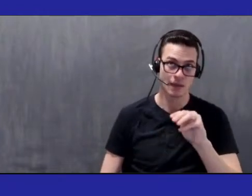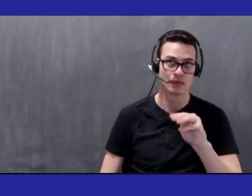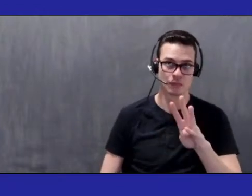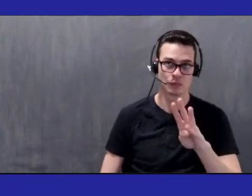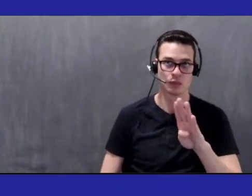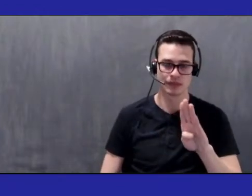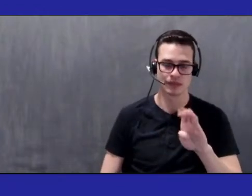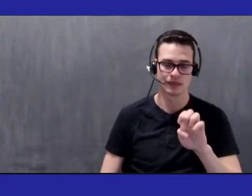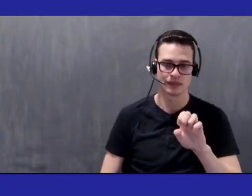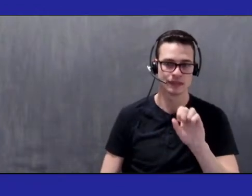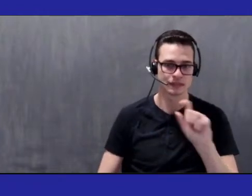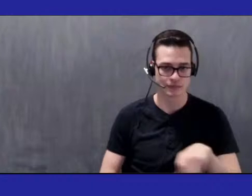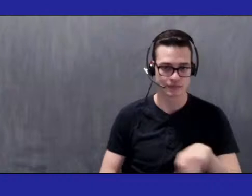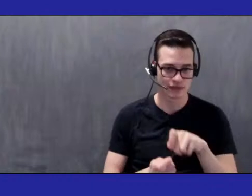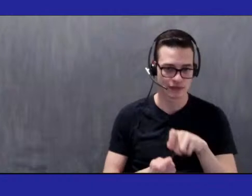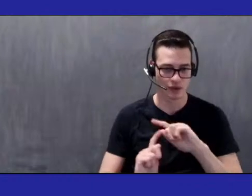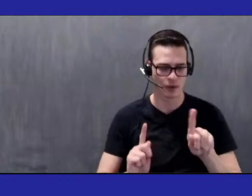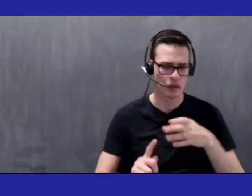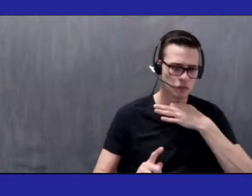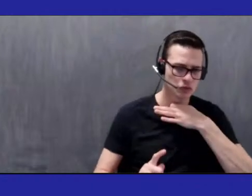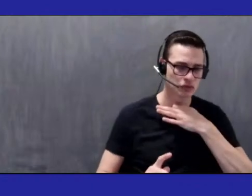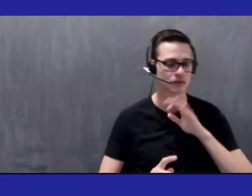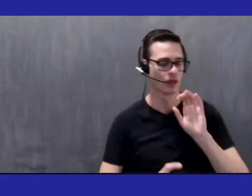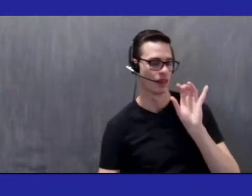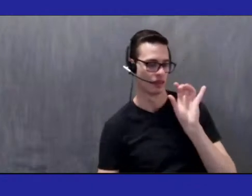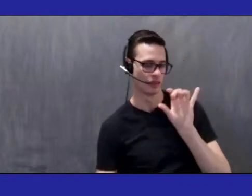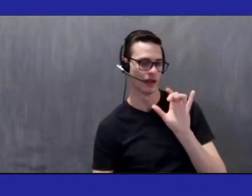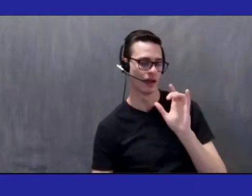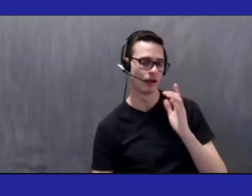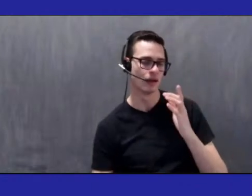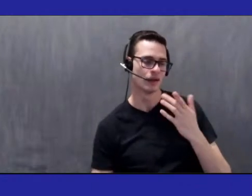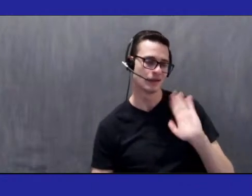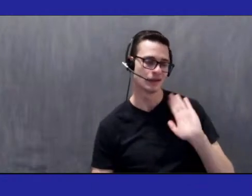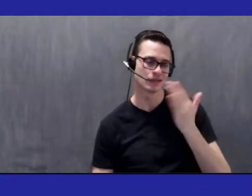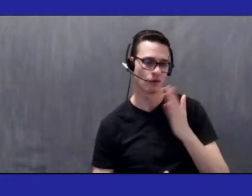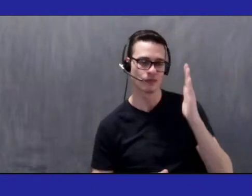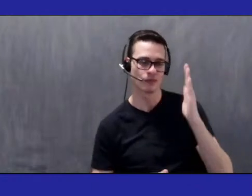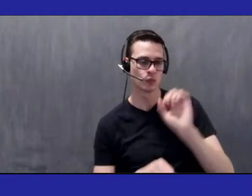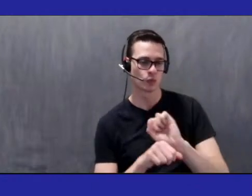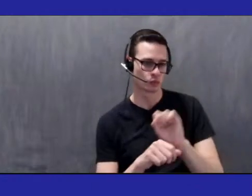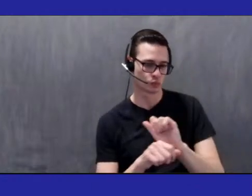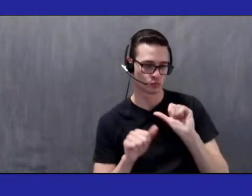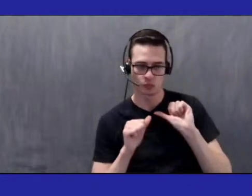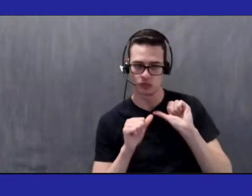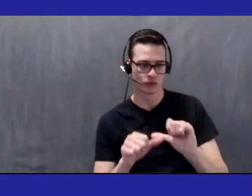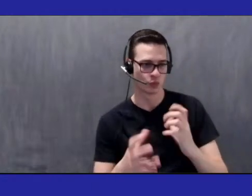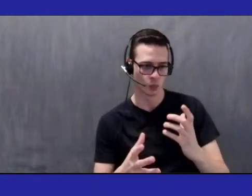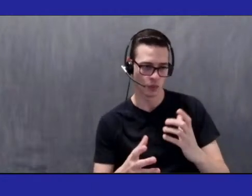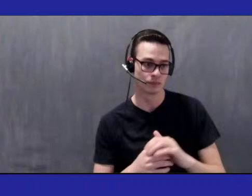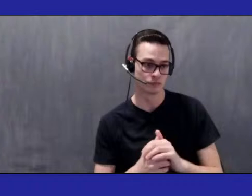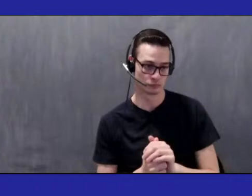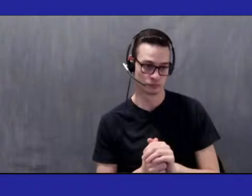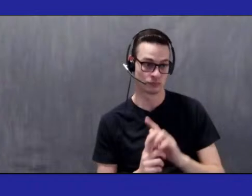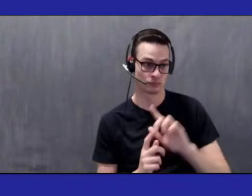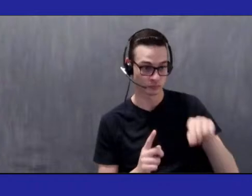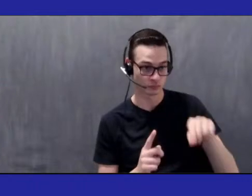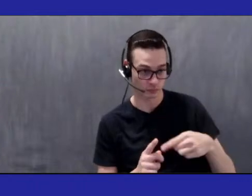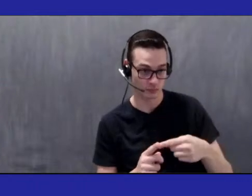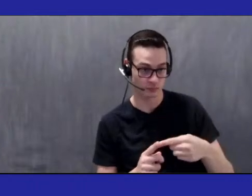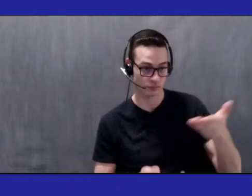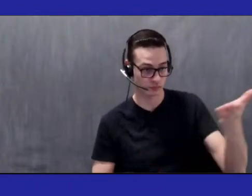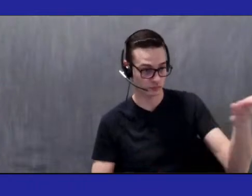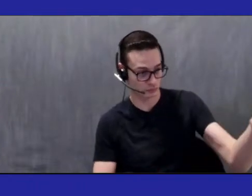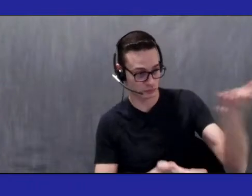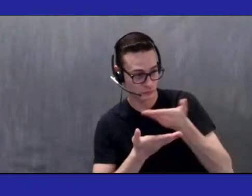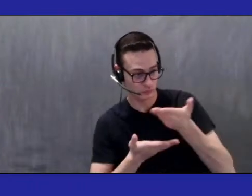is some of the more mature work we're looking to do, that outreach work after solicitation is closed, to